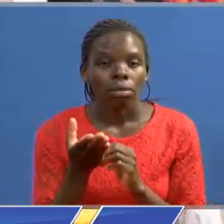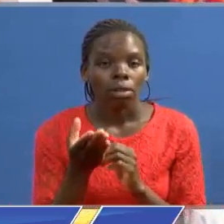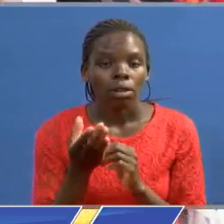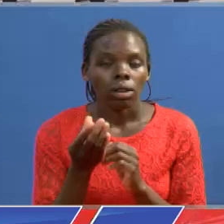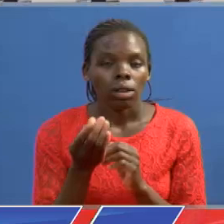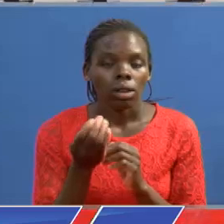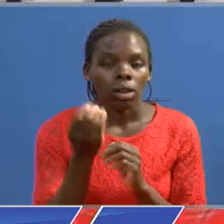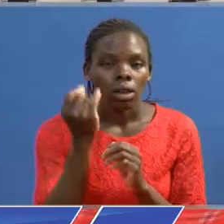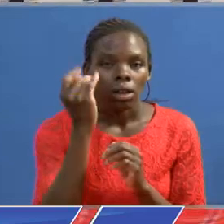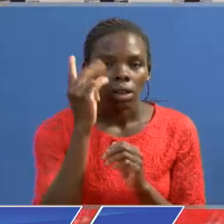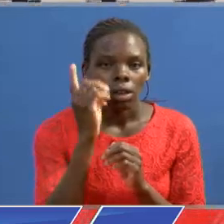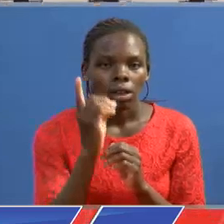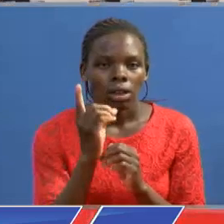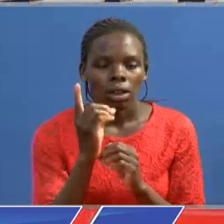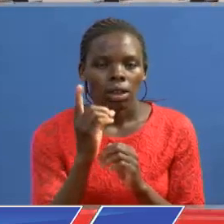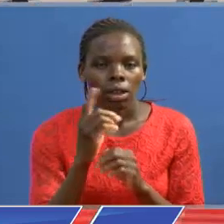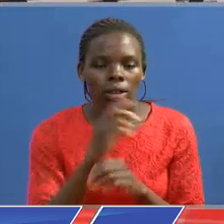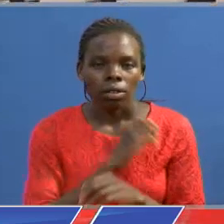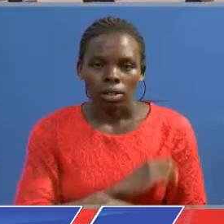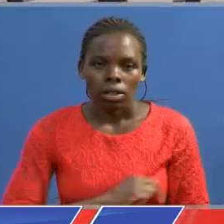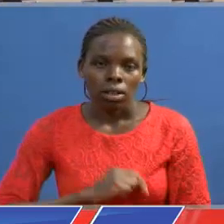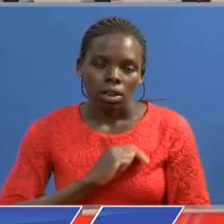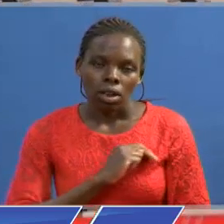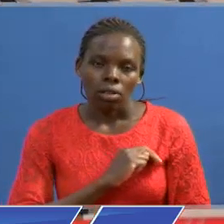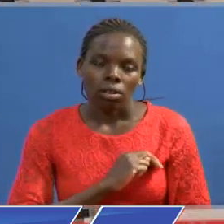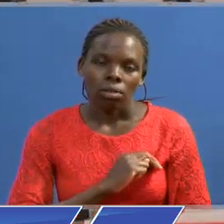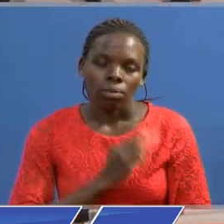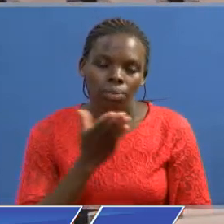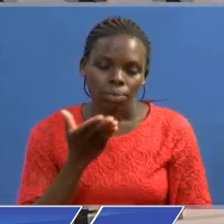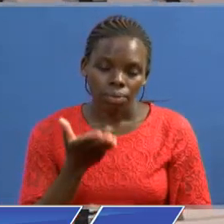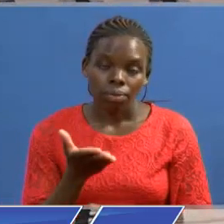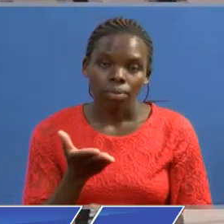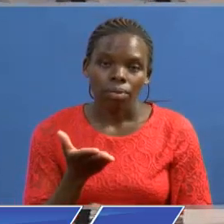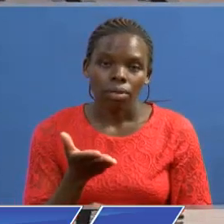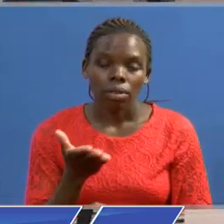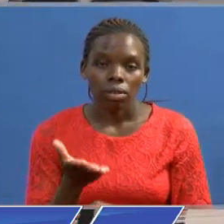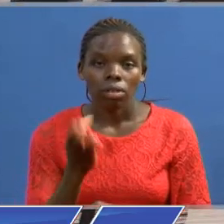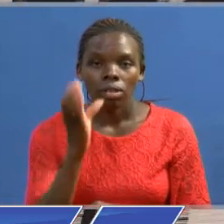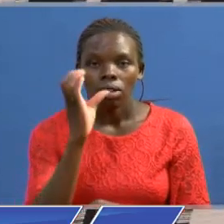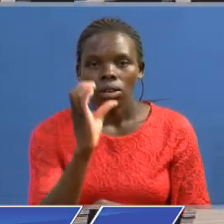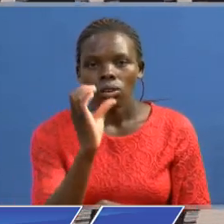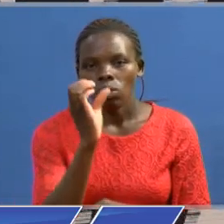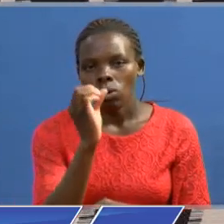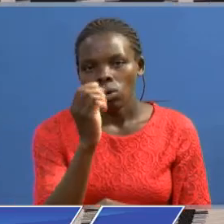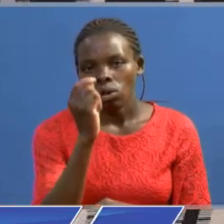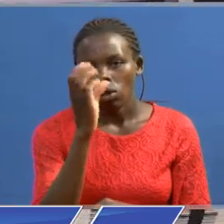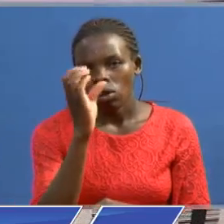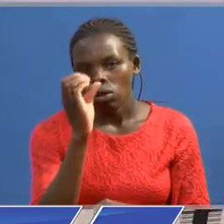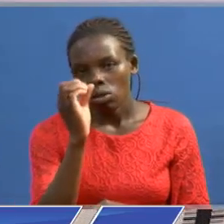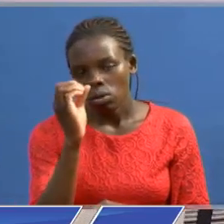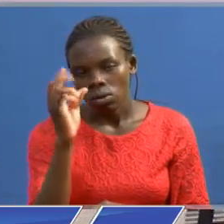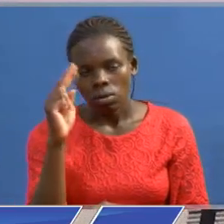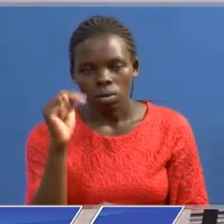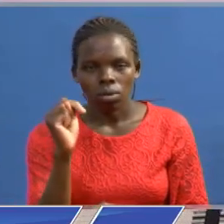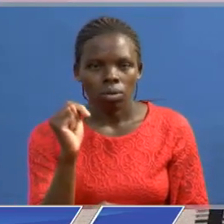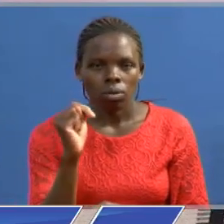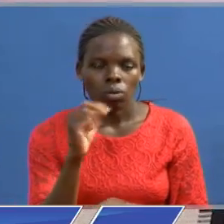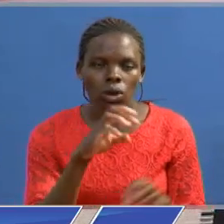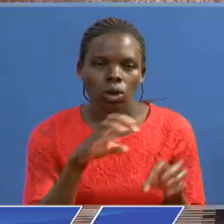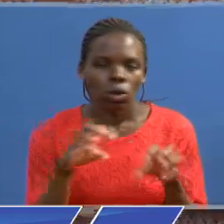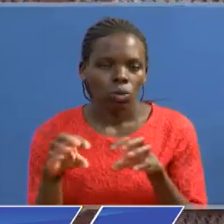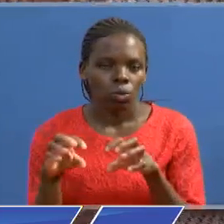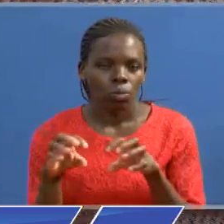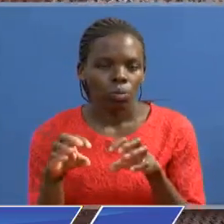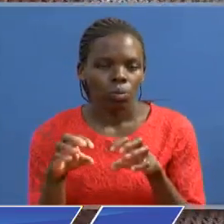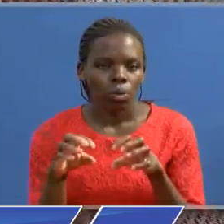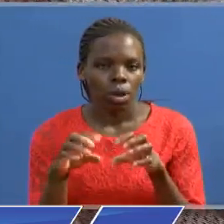one. And this is the natural. This is the cotton. The cotton is a yarn. We do like we put